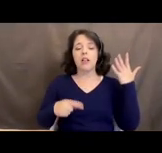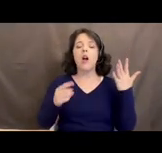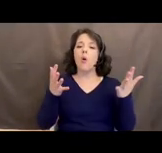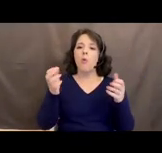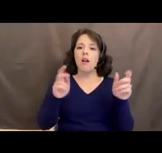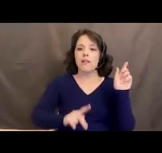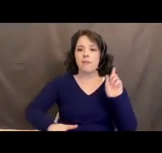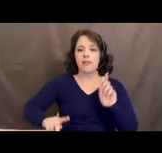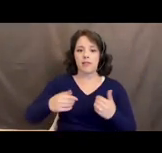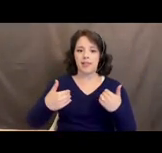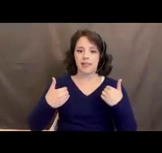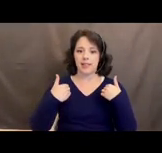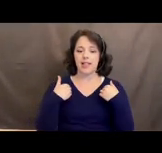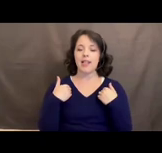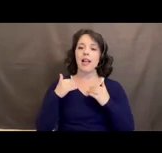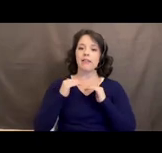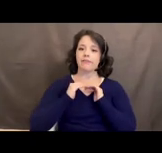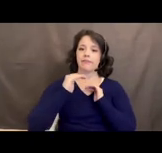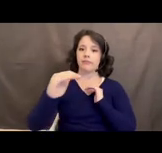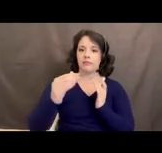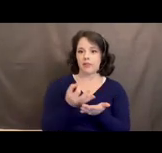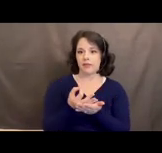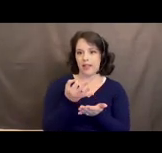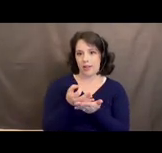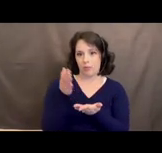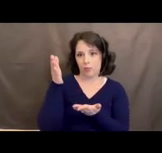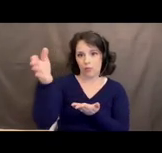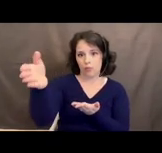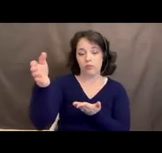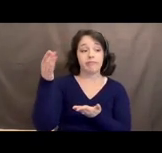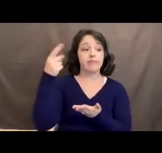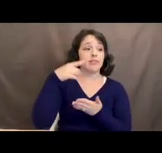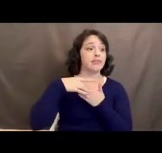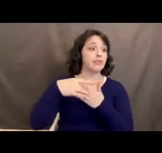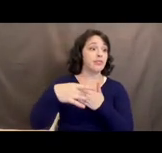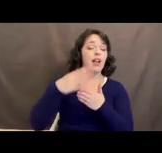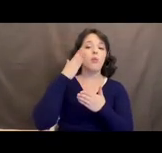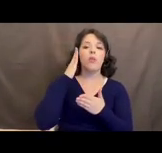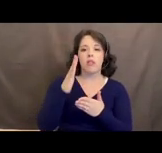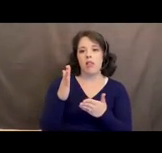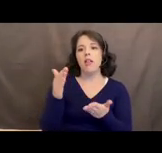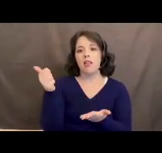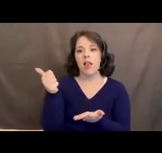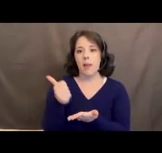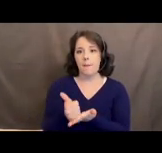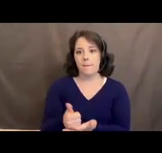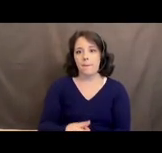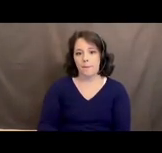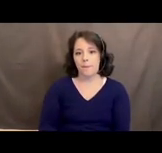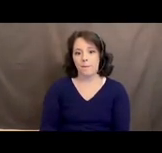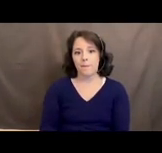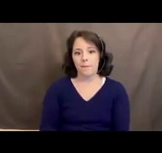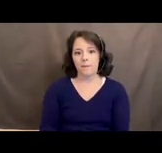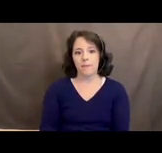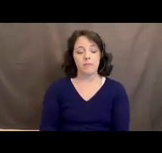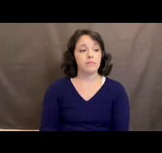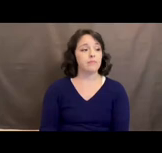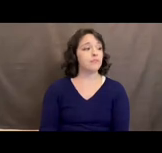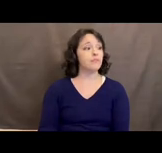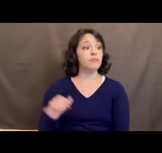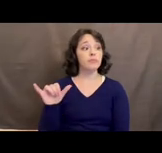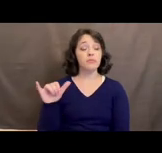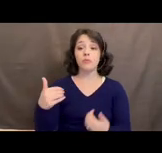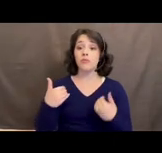and positive outcomes. And these guides help with effective decision making. We also have